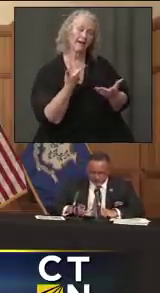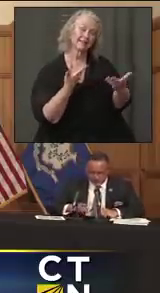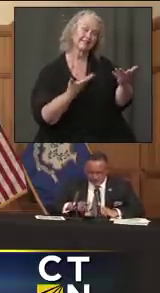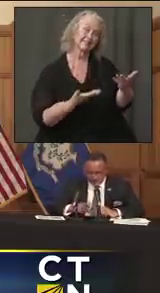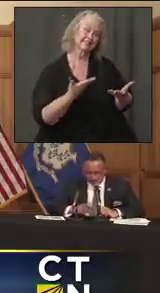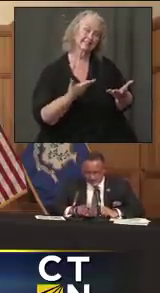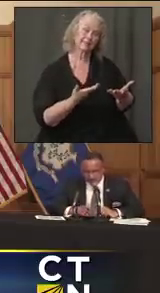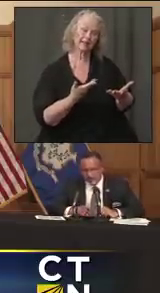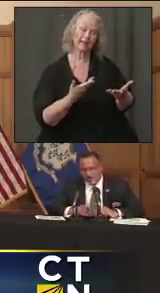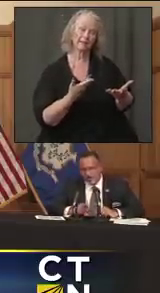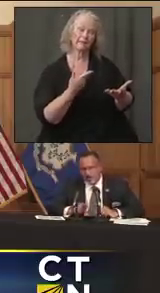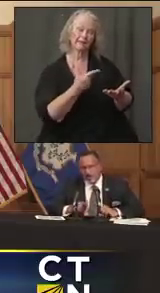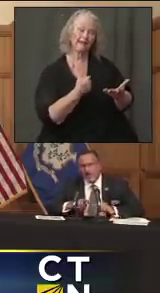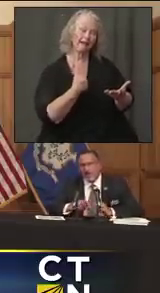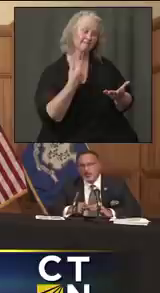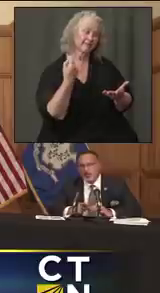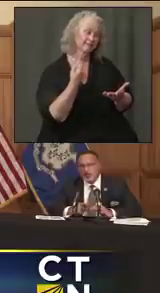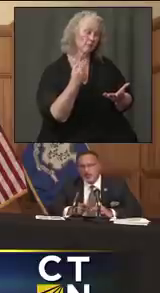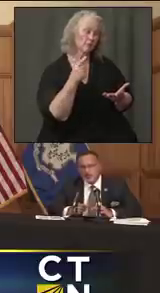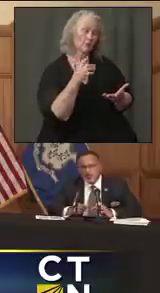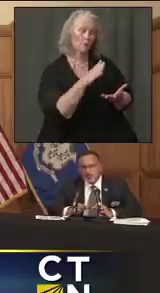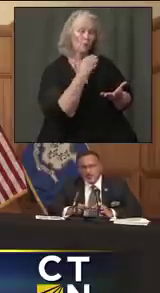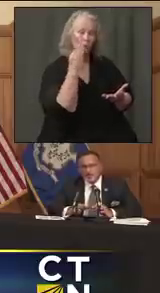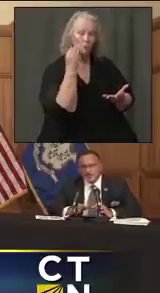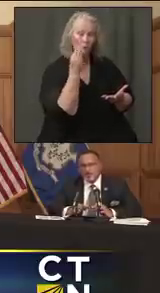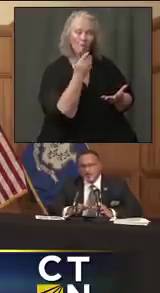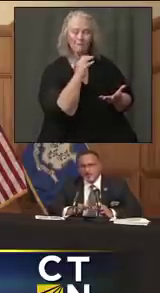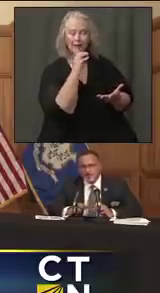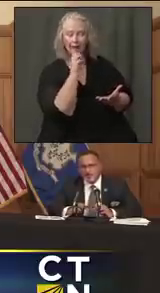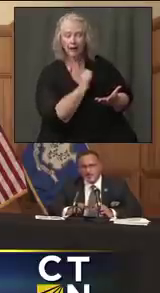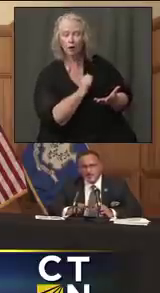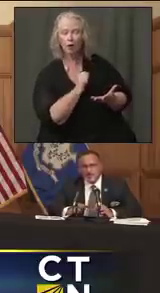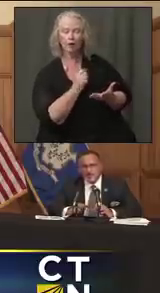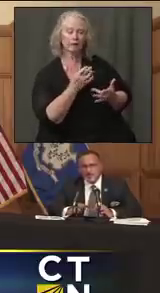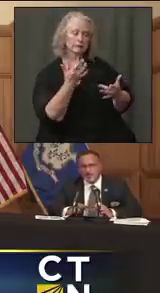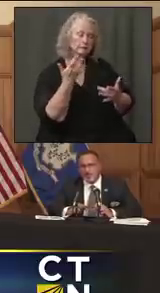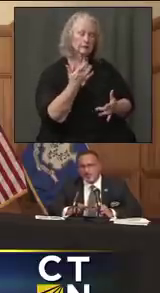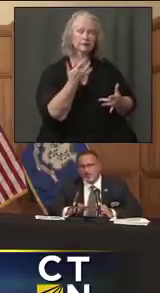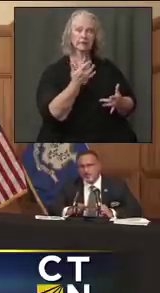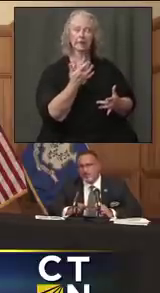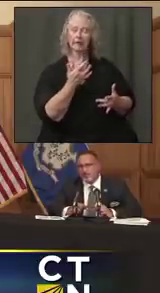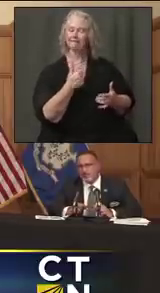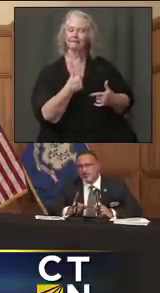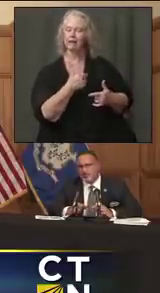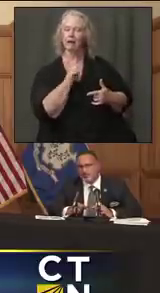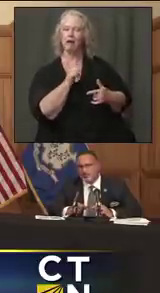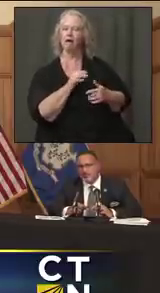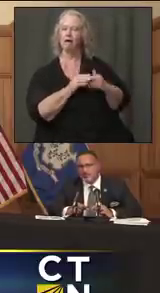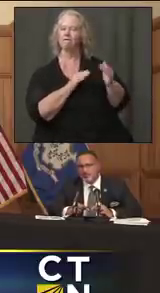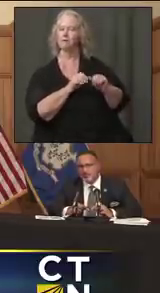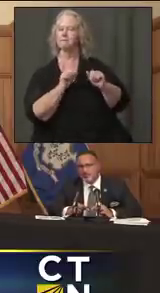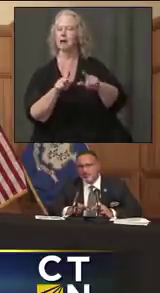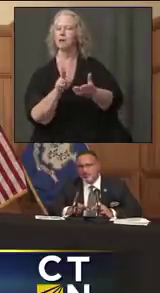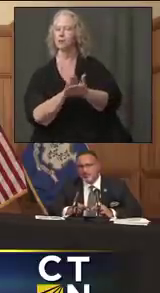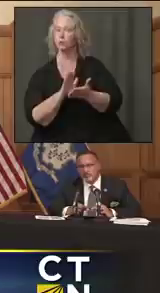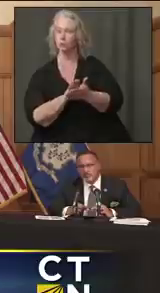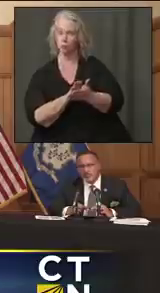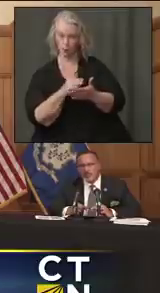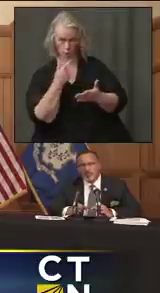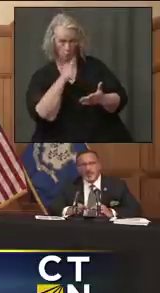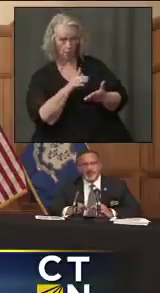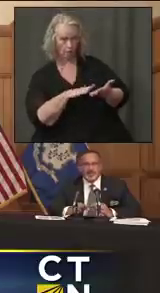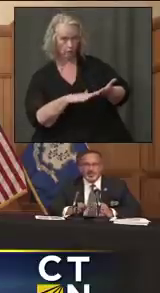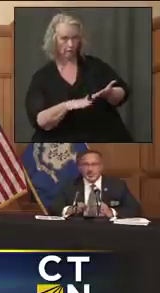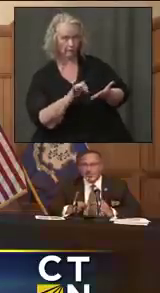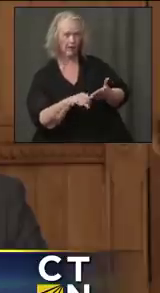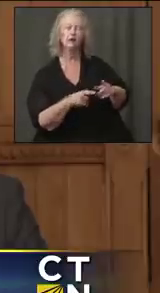of someone who is elderly and vulnerable, or they themselves have a precondition. Is there going to be any exemption for those individuals? You